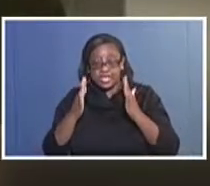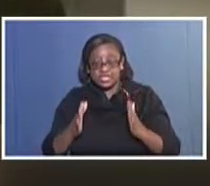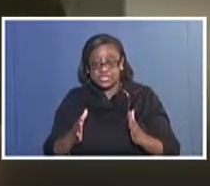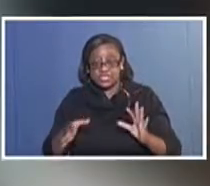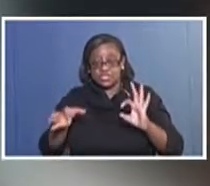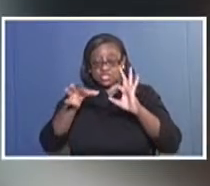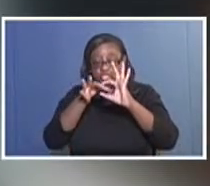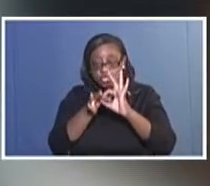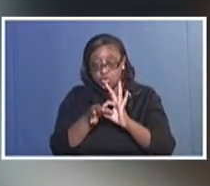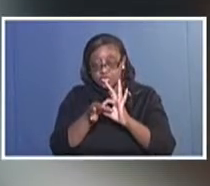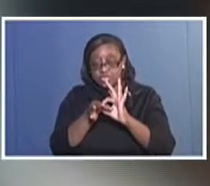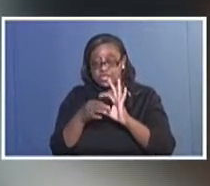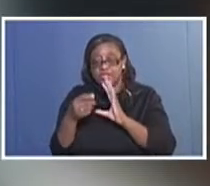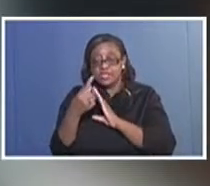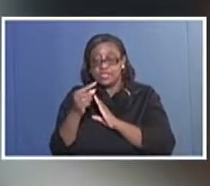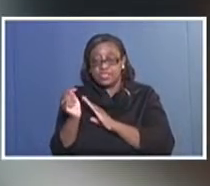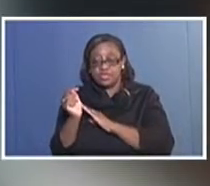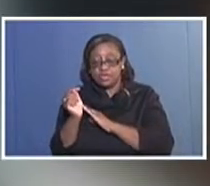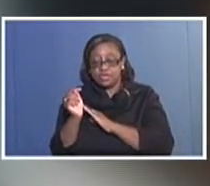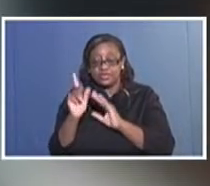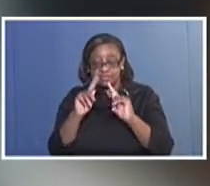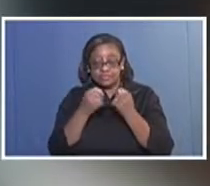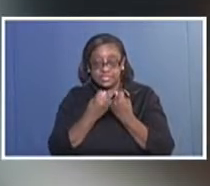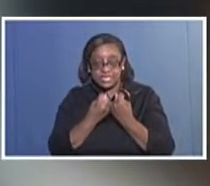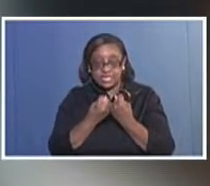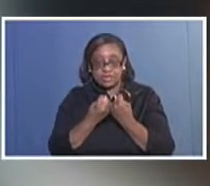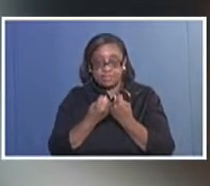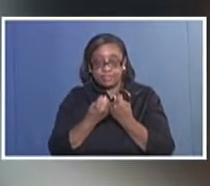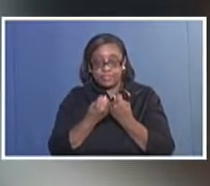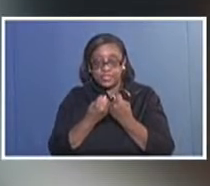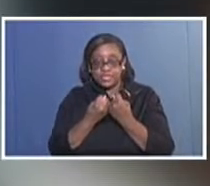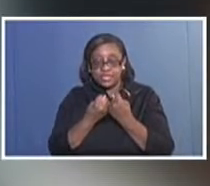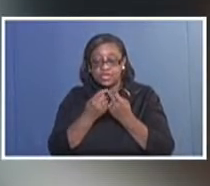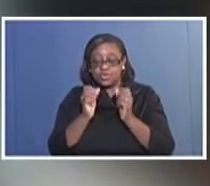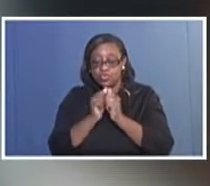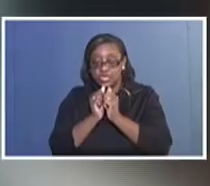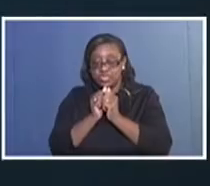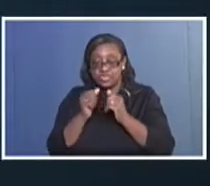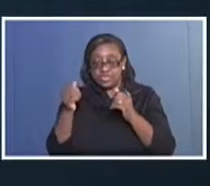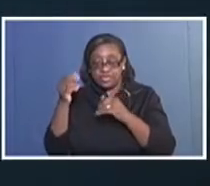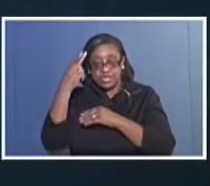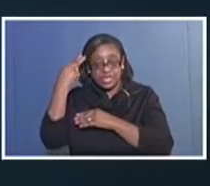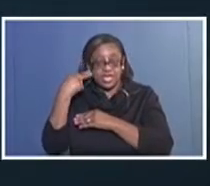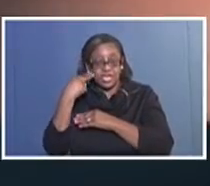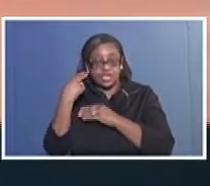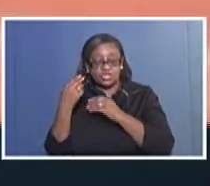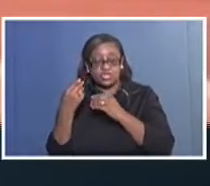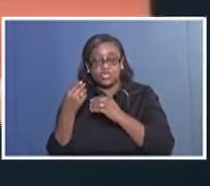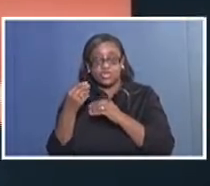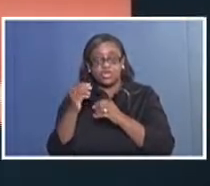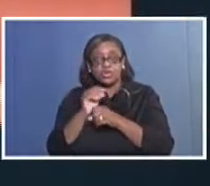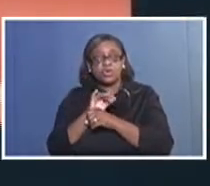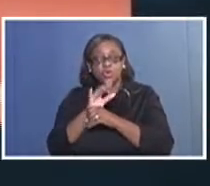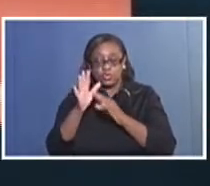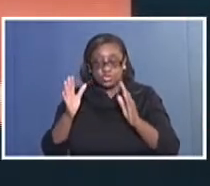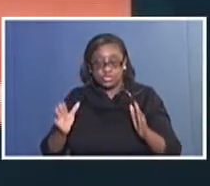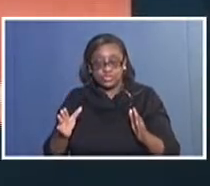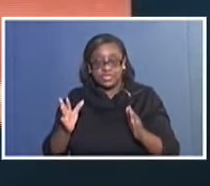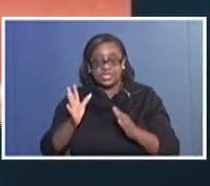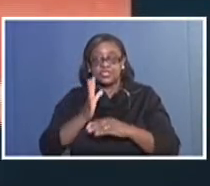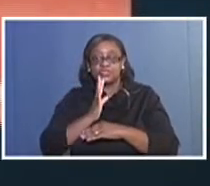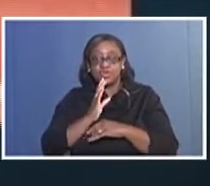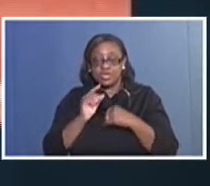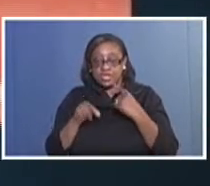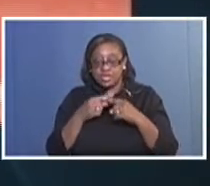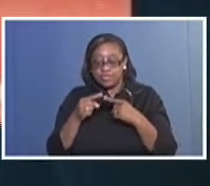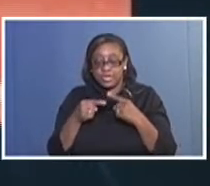City program that will also welcome new offensive coordinators and a head coach. In news from the track this weekend, Camille Rutherford,